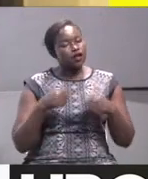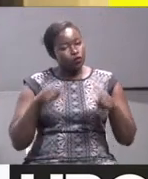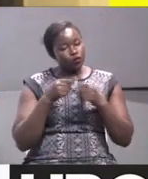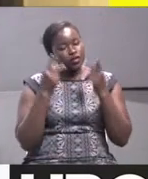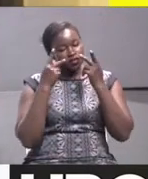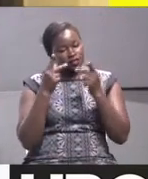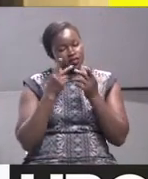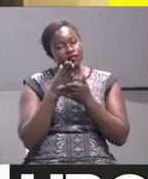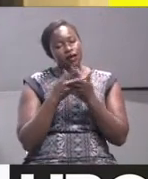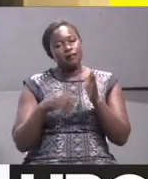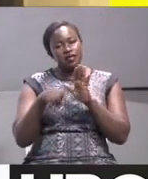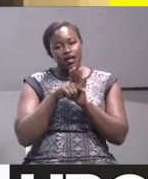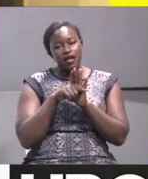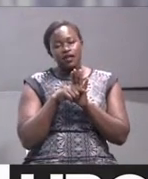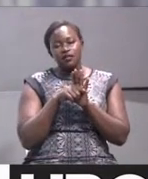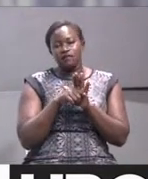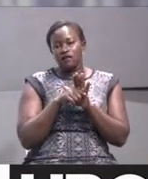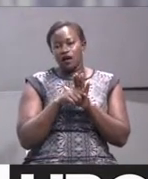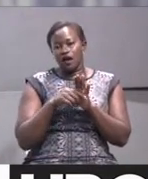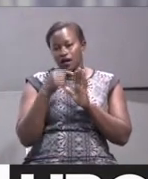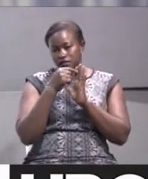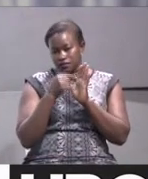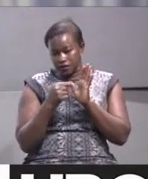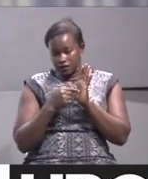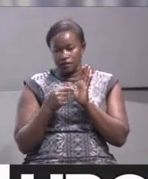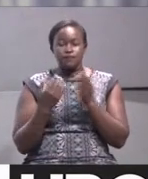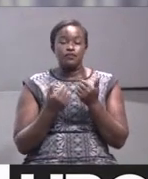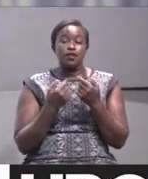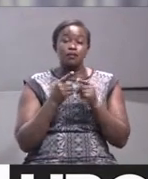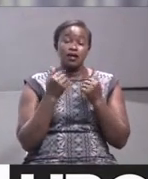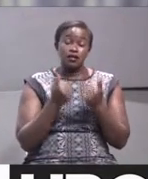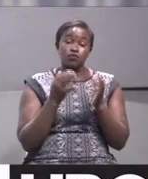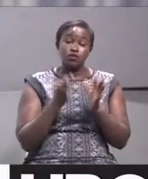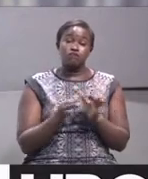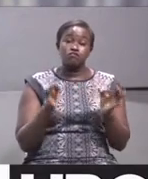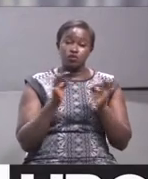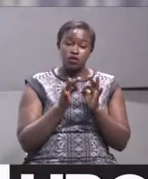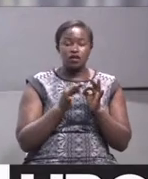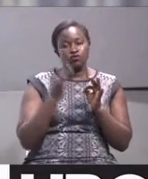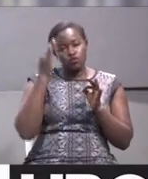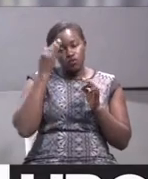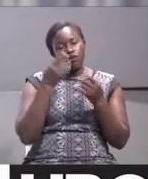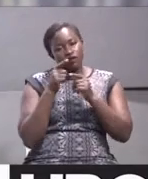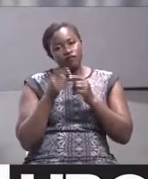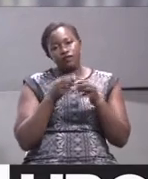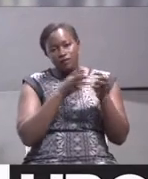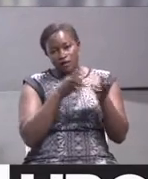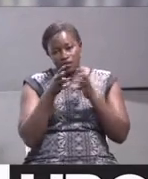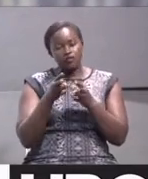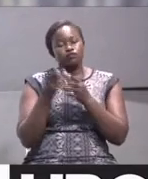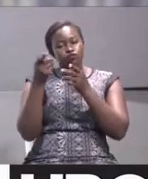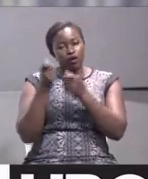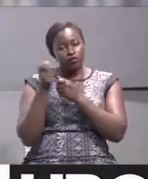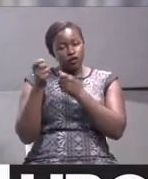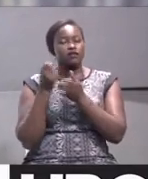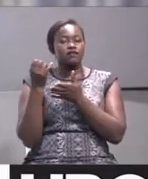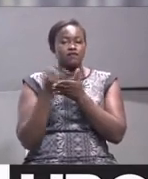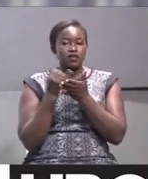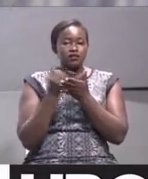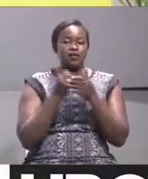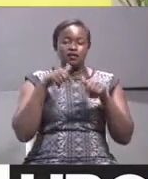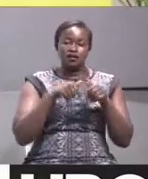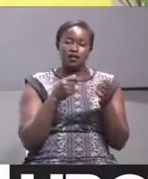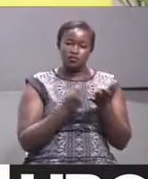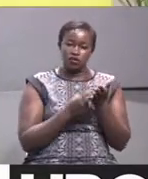of insolvency. There was need to acquaint in mechanisms of insolvency to attract investment in